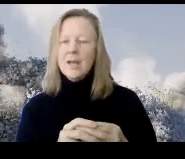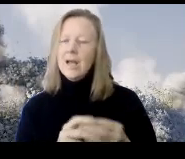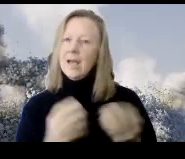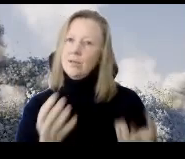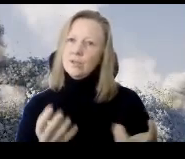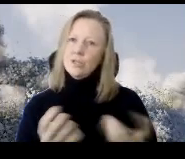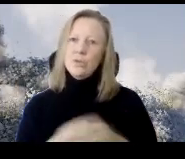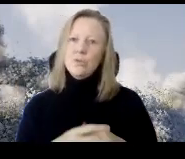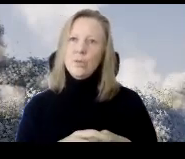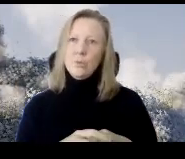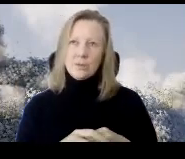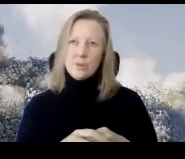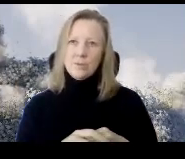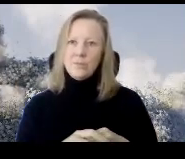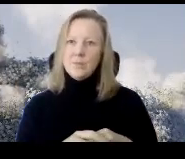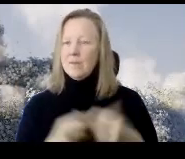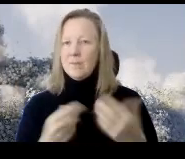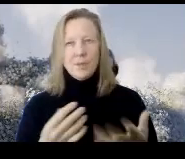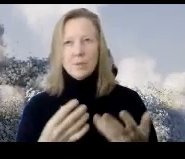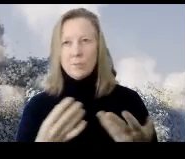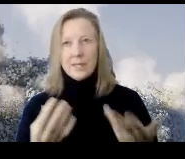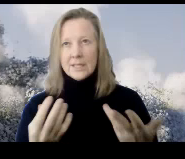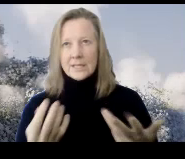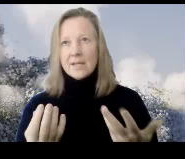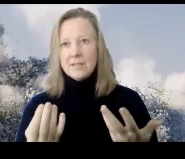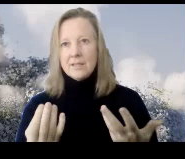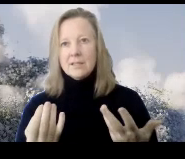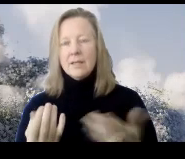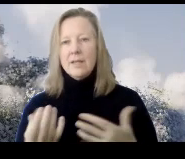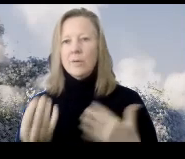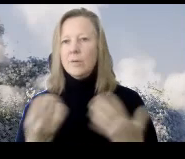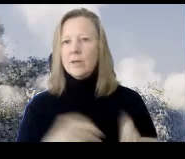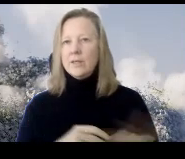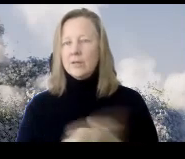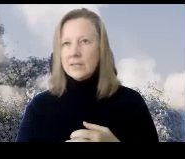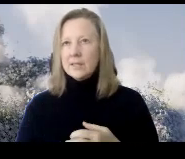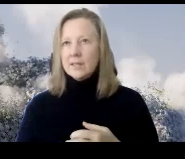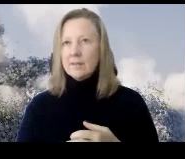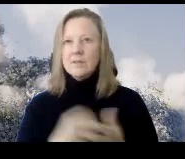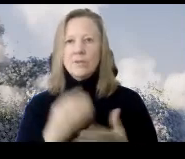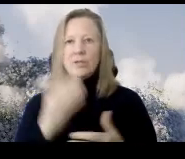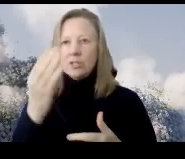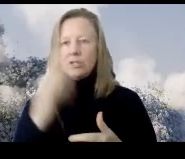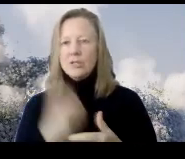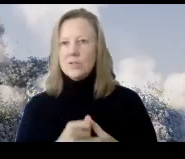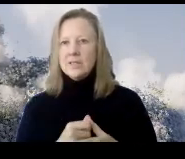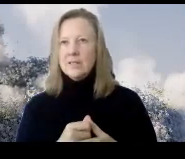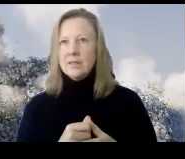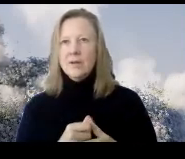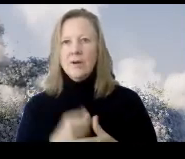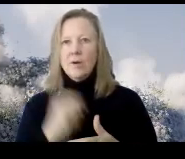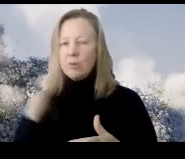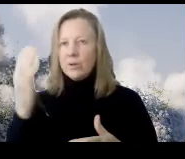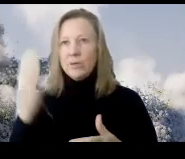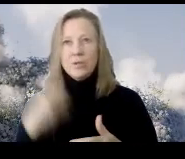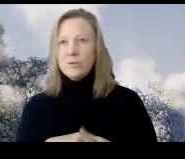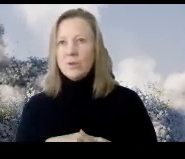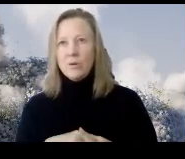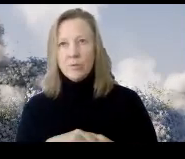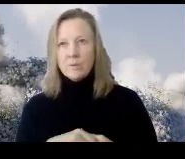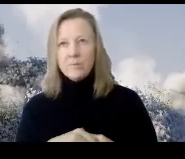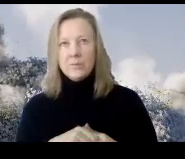exam. And you can choose what you want to do. Maybe your reading is excellent and you want to work on your listening. So you could just choose listening, or you